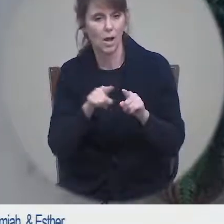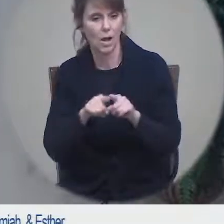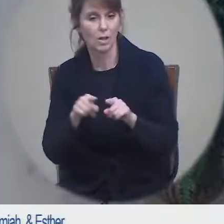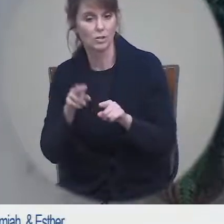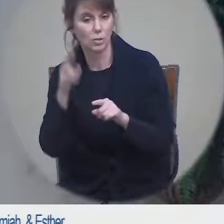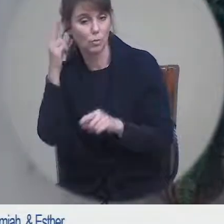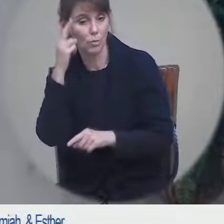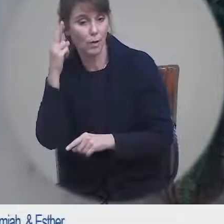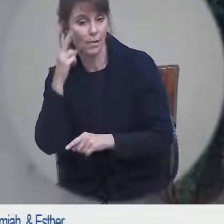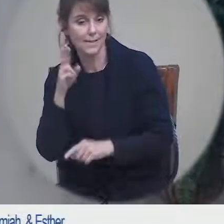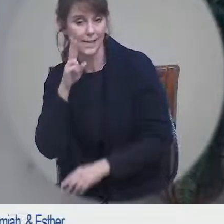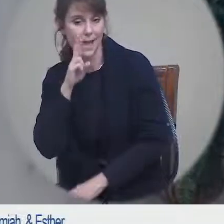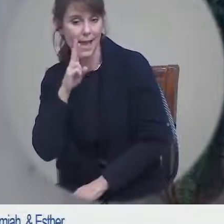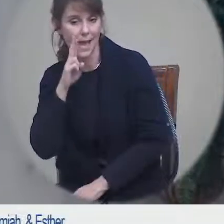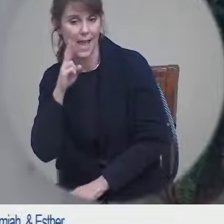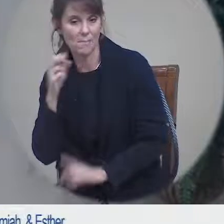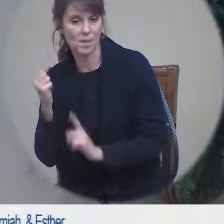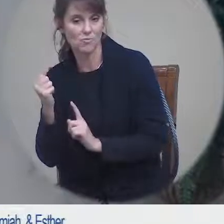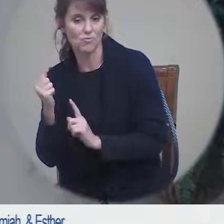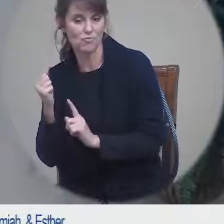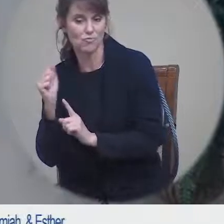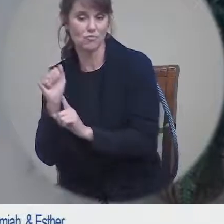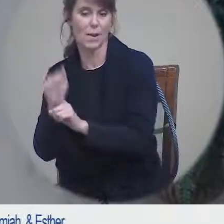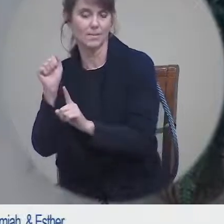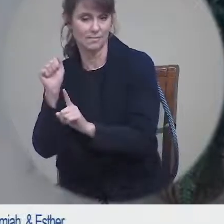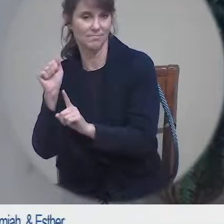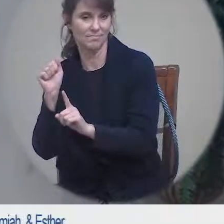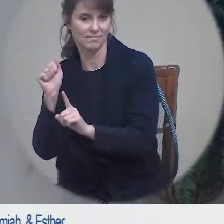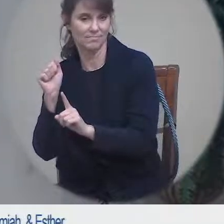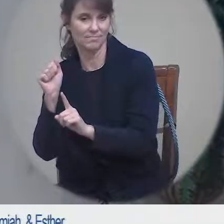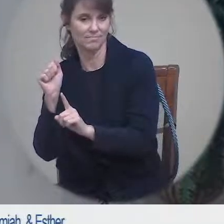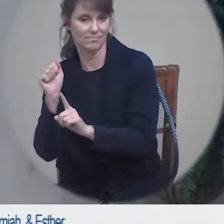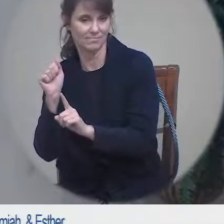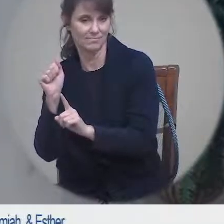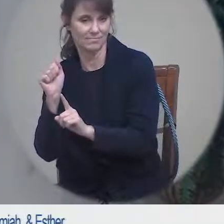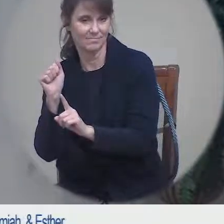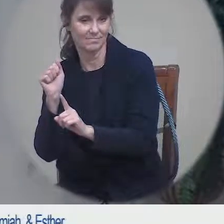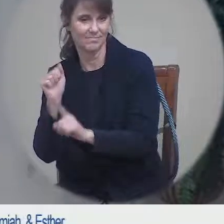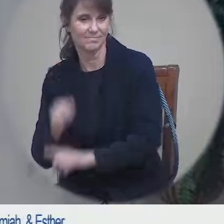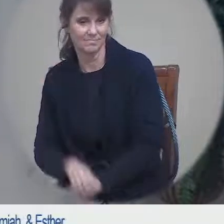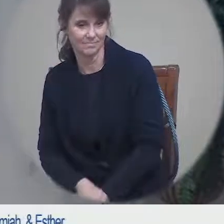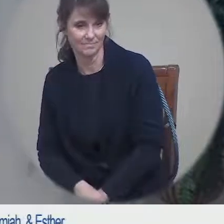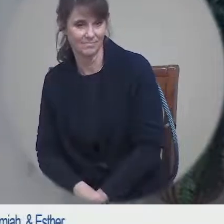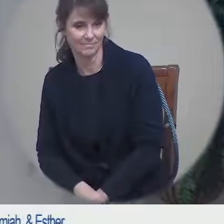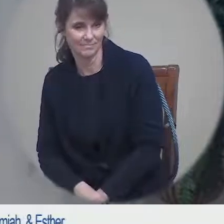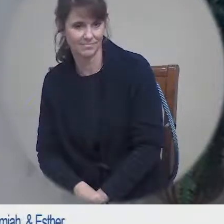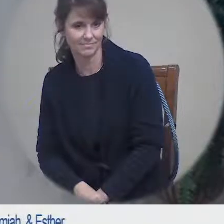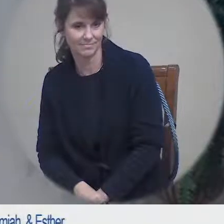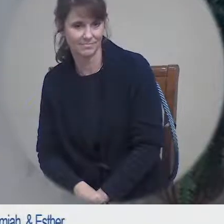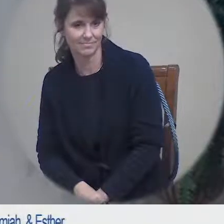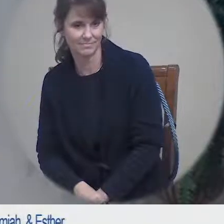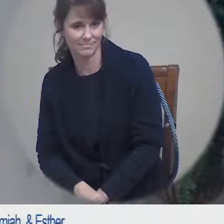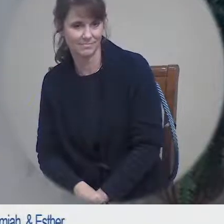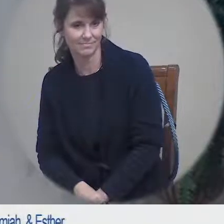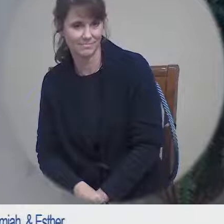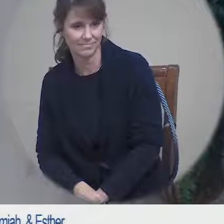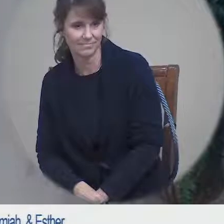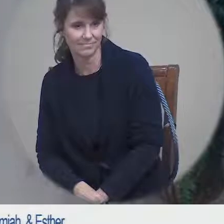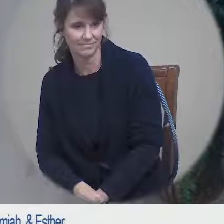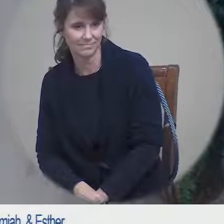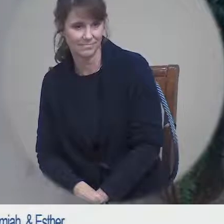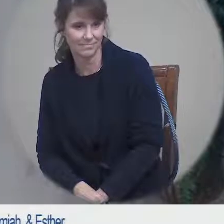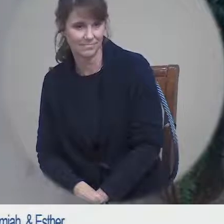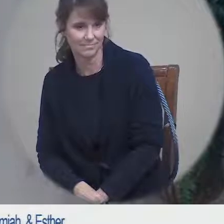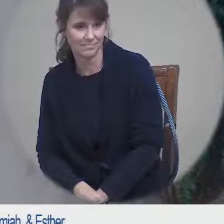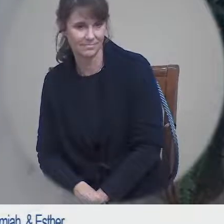The thing is I'll lean toward the former. It's mainly because it was made by Queen Esther. King Ahasuerus doesn't